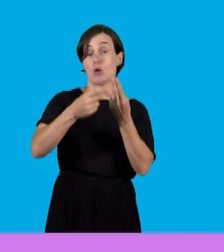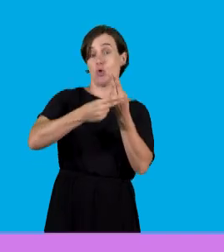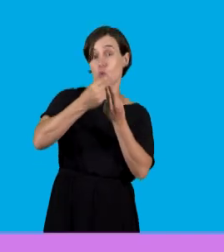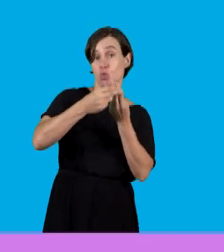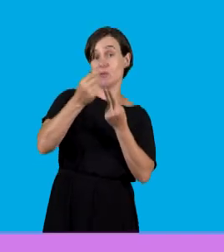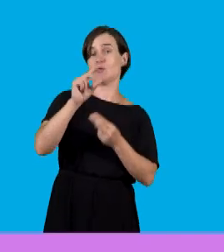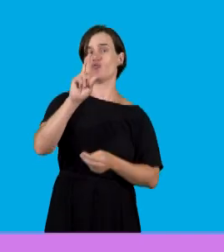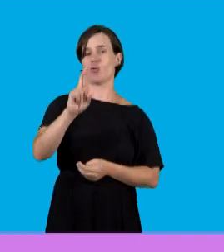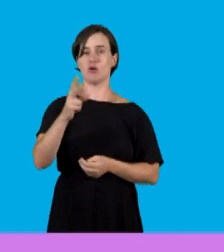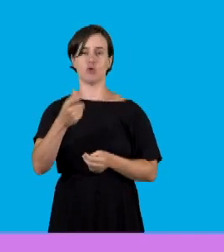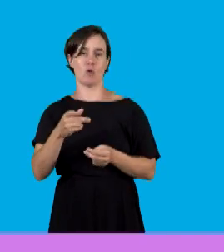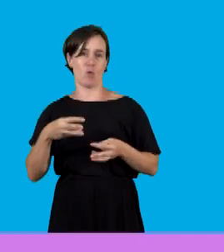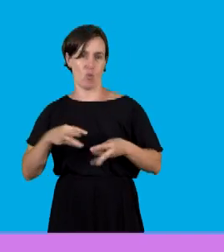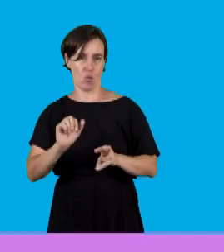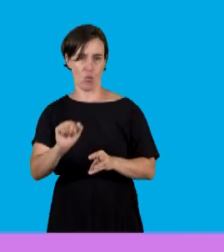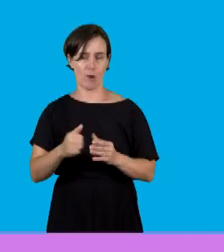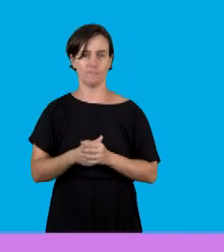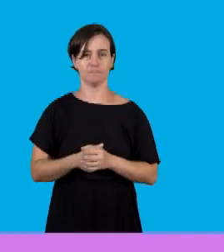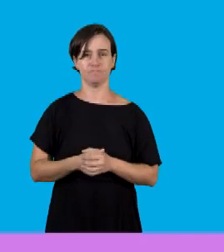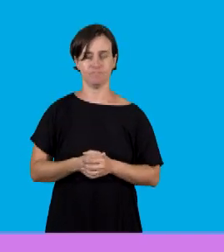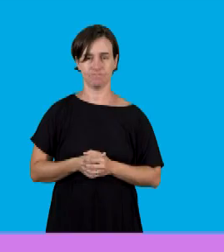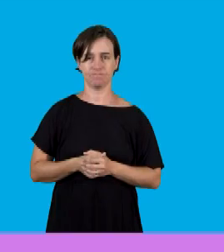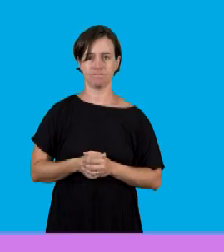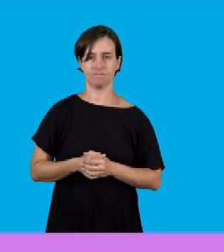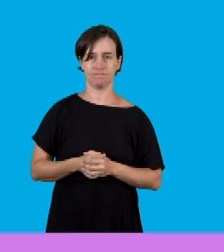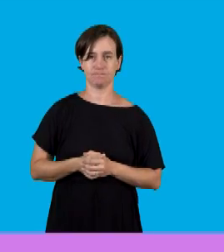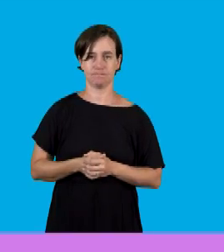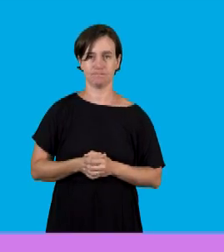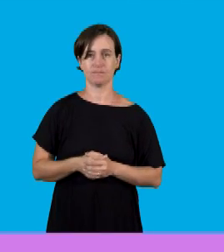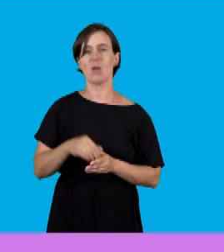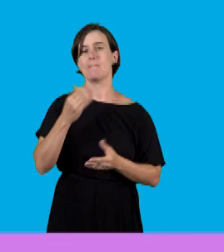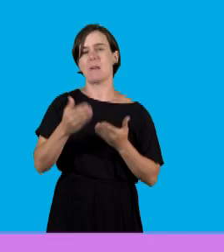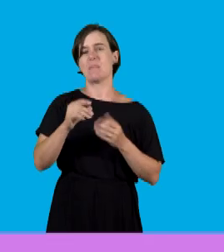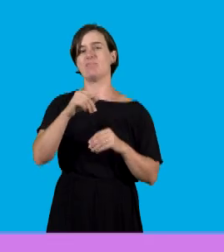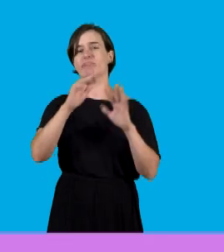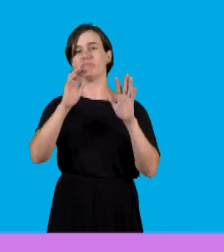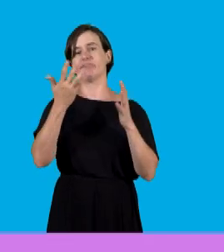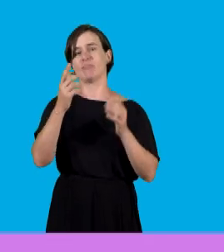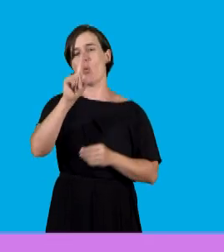format. So unit ratio format, it's written in the form of a ratio, but it should be a unit which is